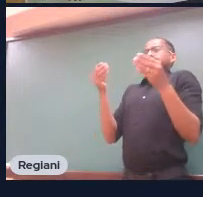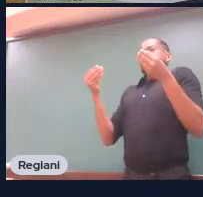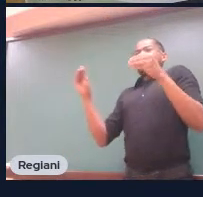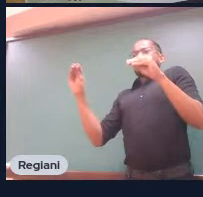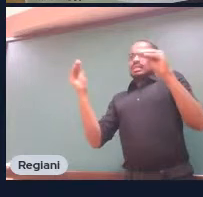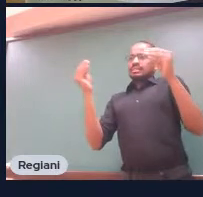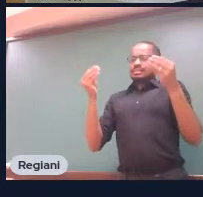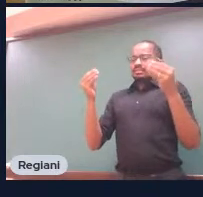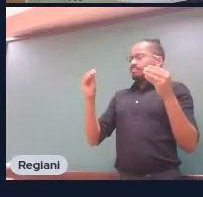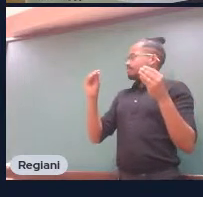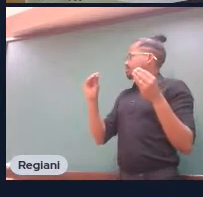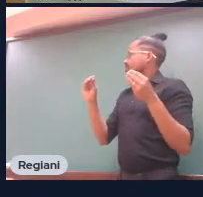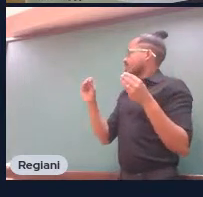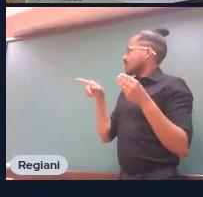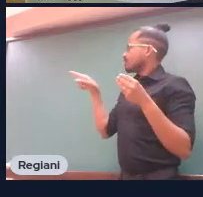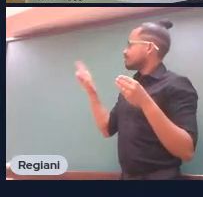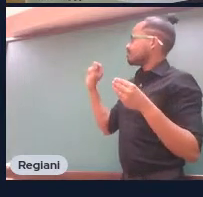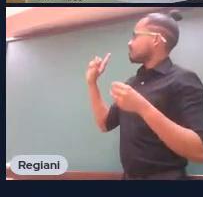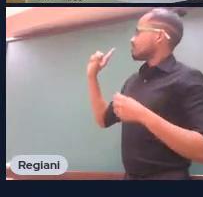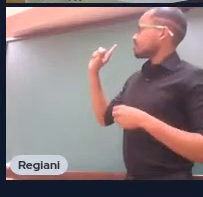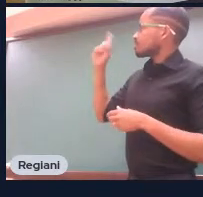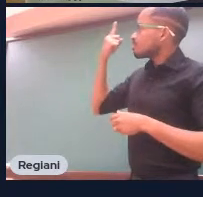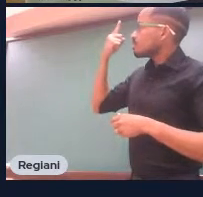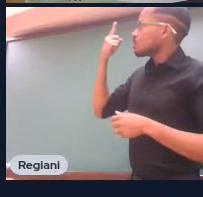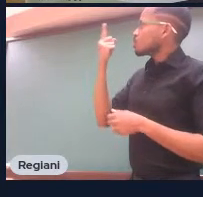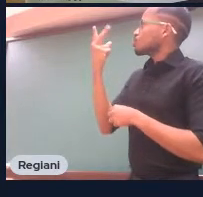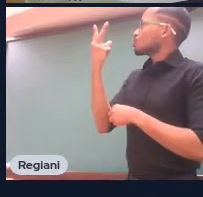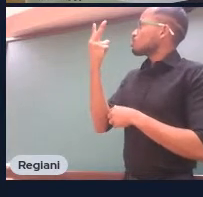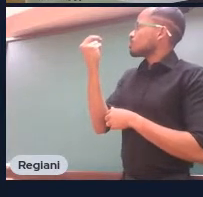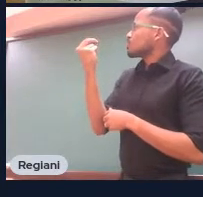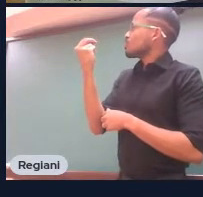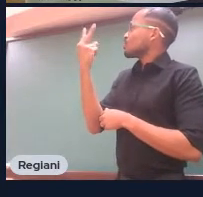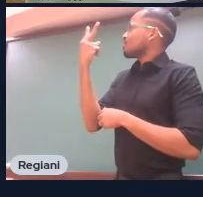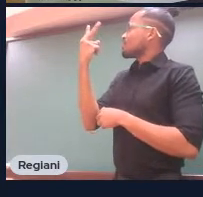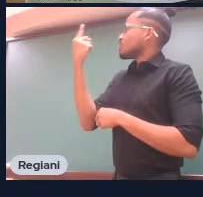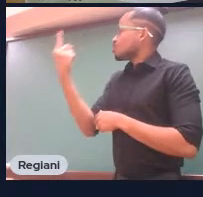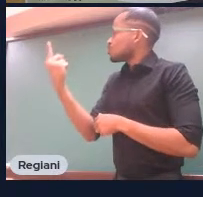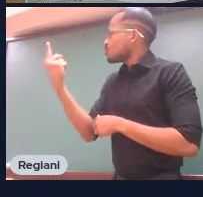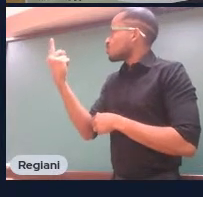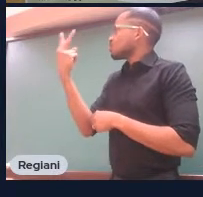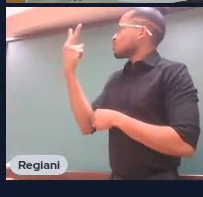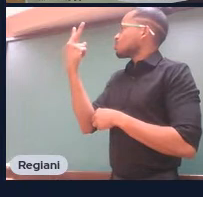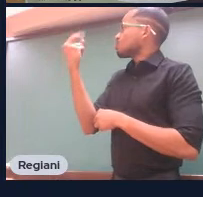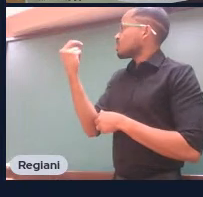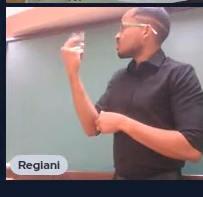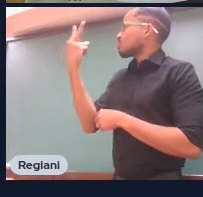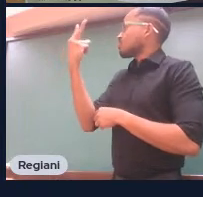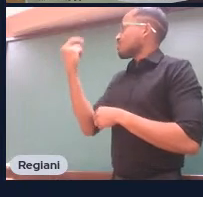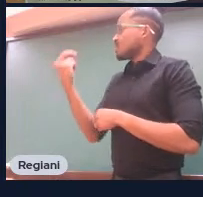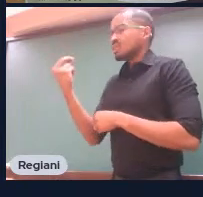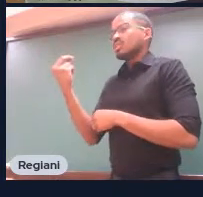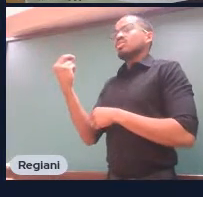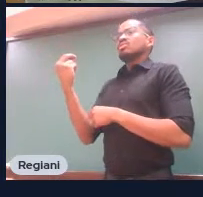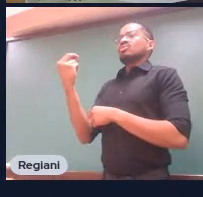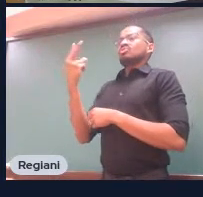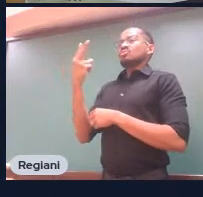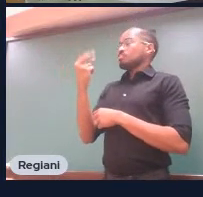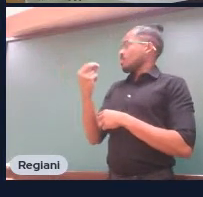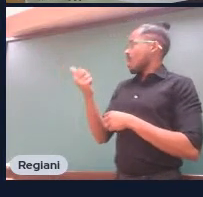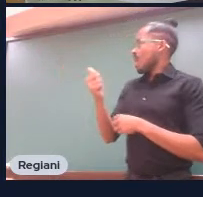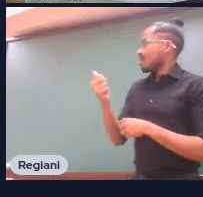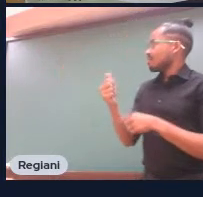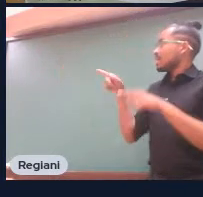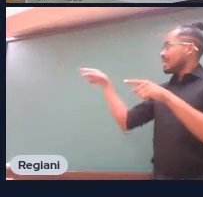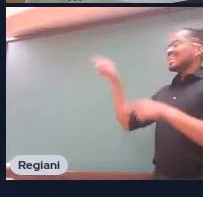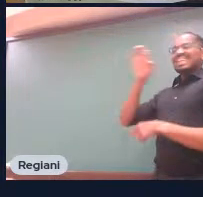Since ELEX started their conference in 2011, they have always taped their proceedings. You can see